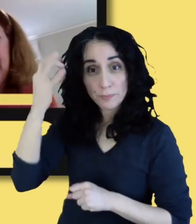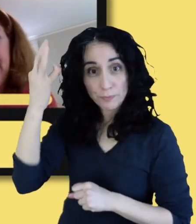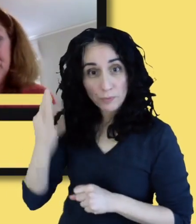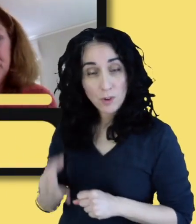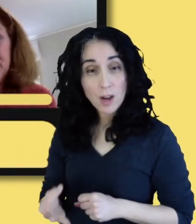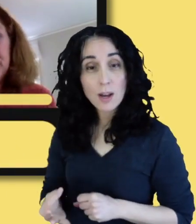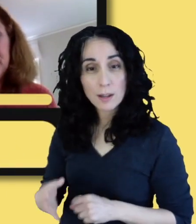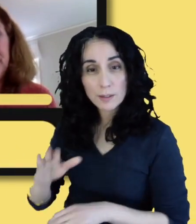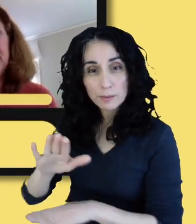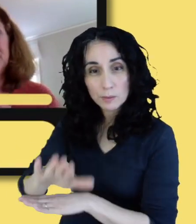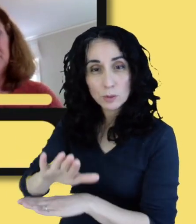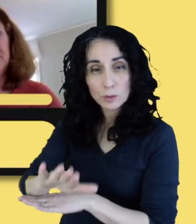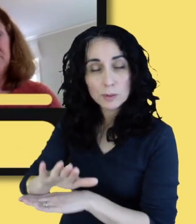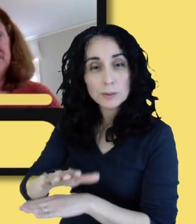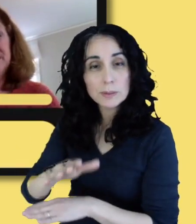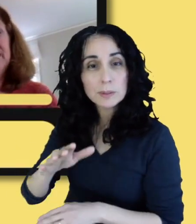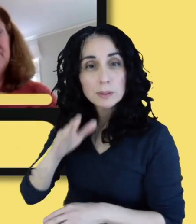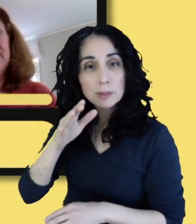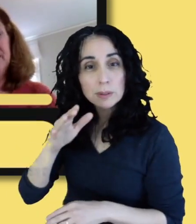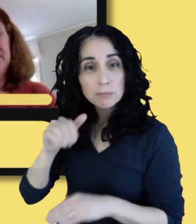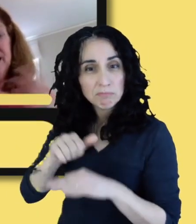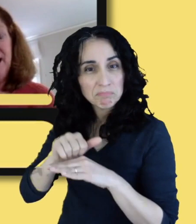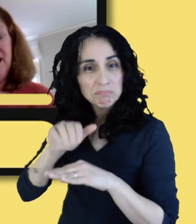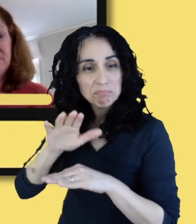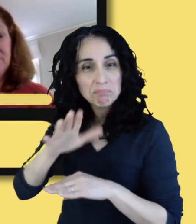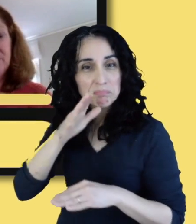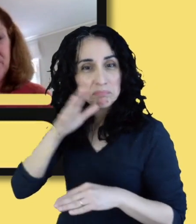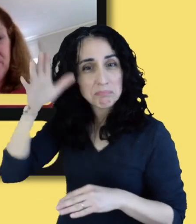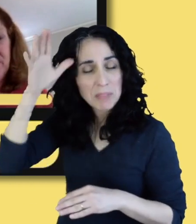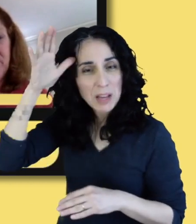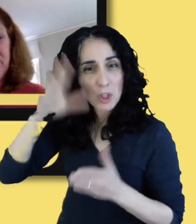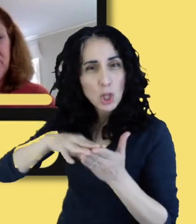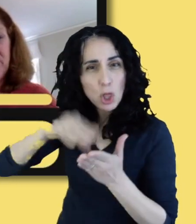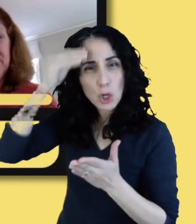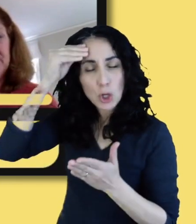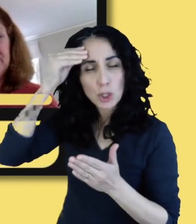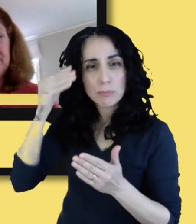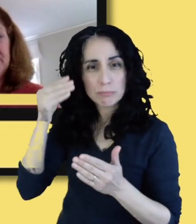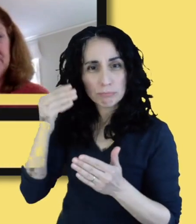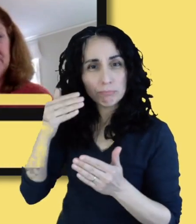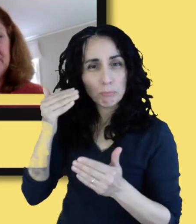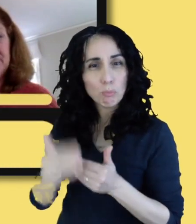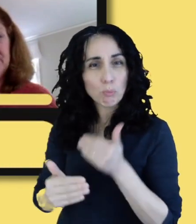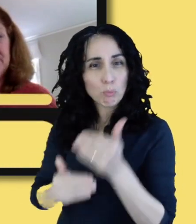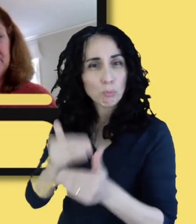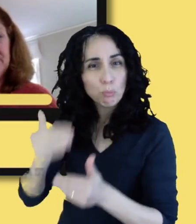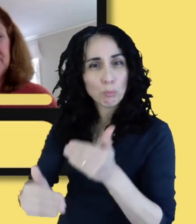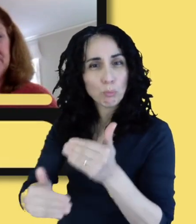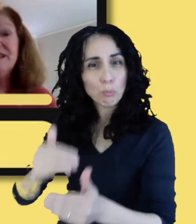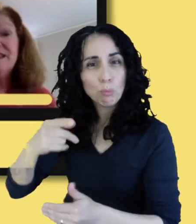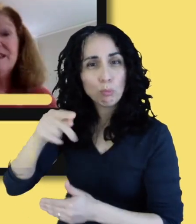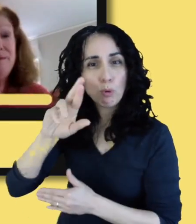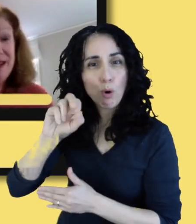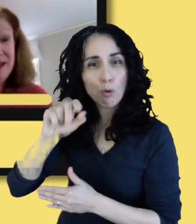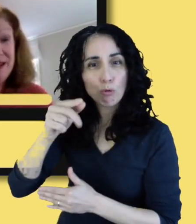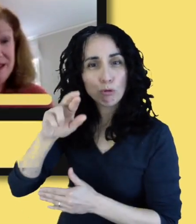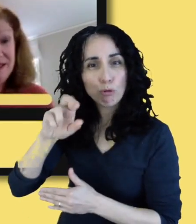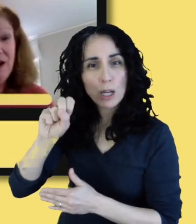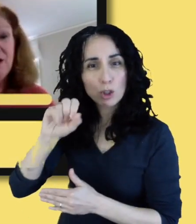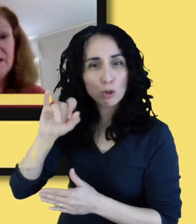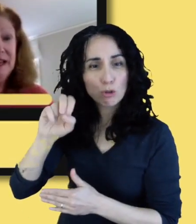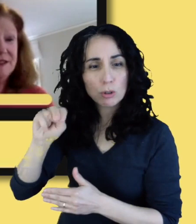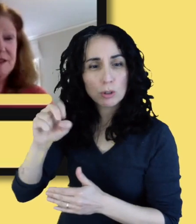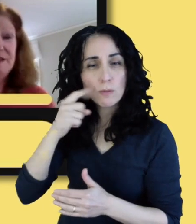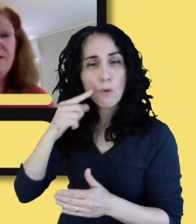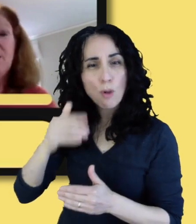Friday afternoon, the parents receive the learning progressions for the next week. And as I said, embedded in